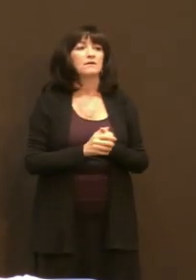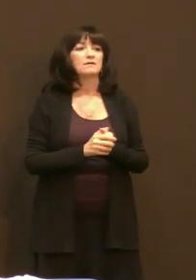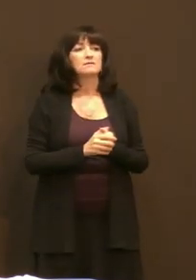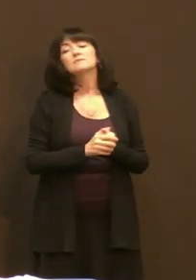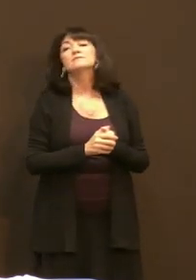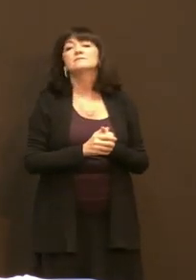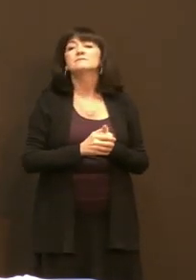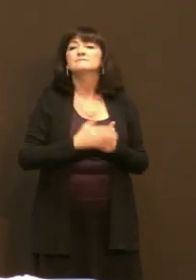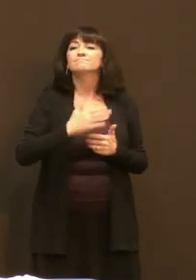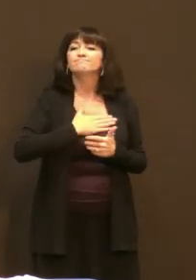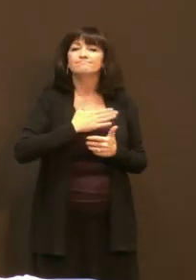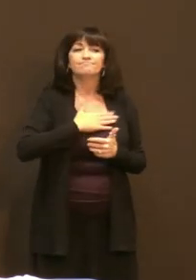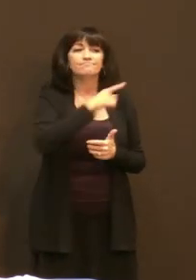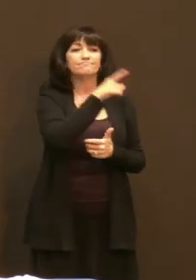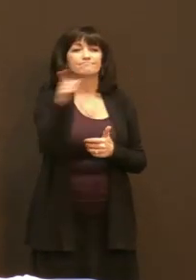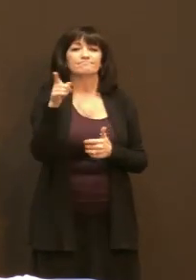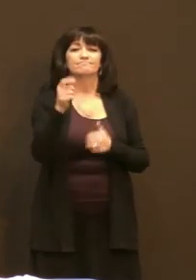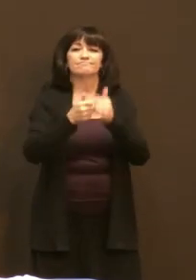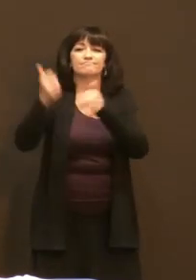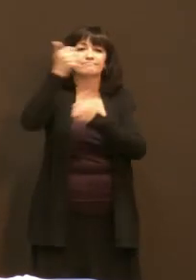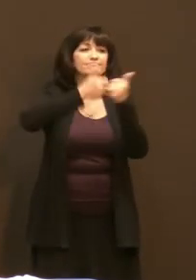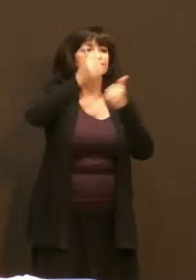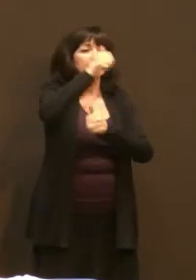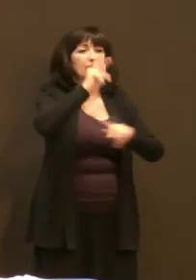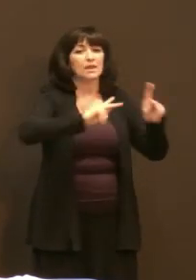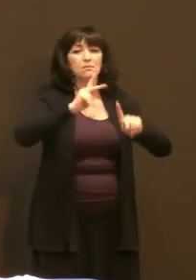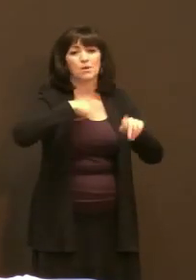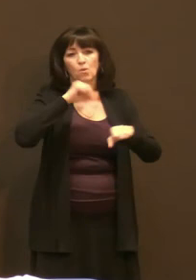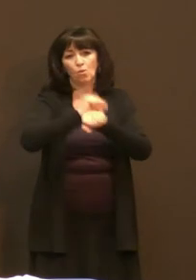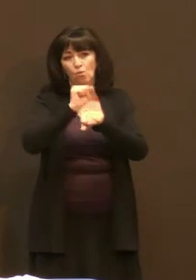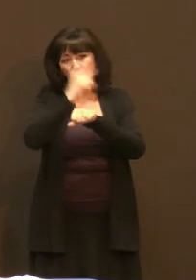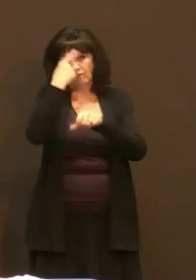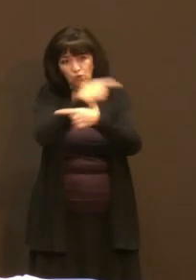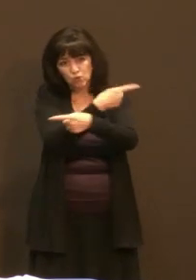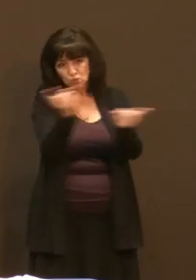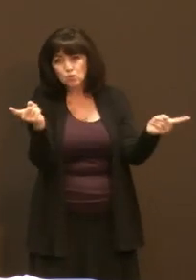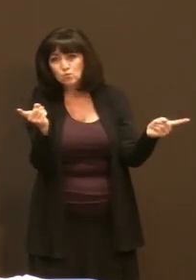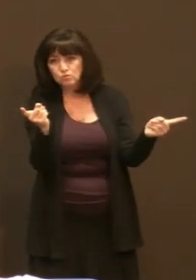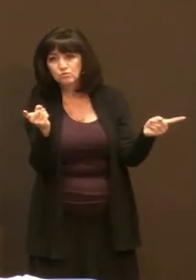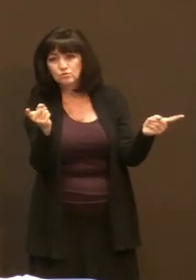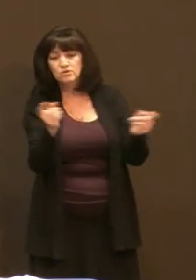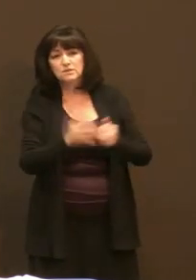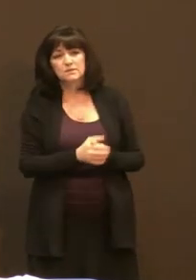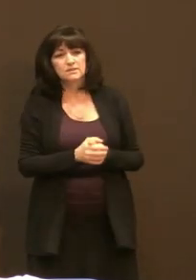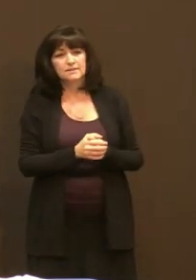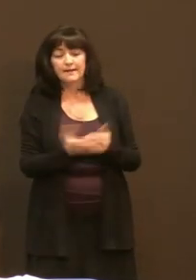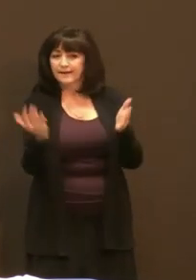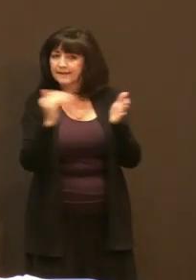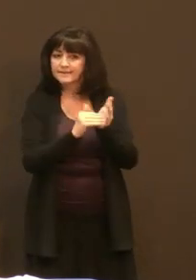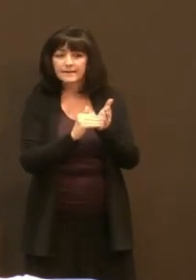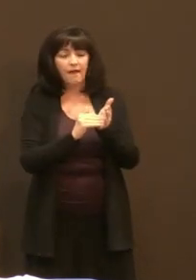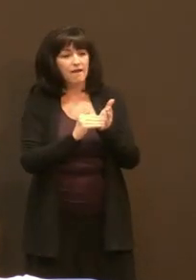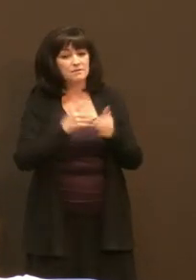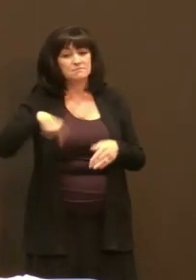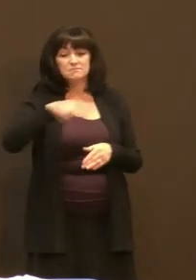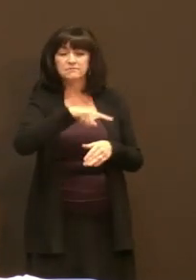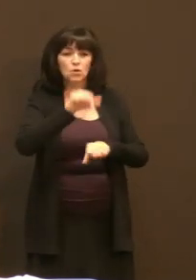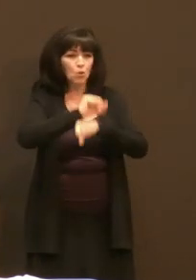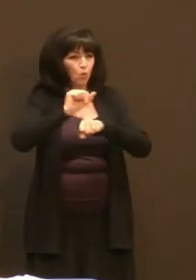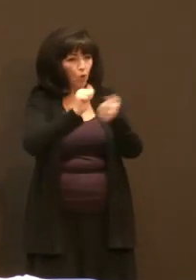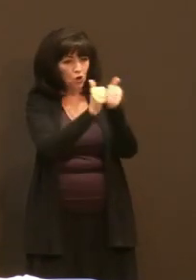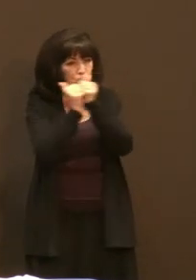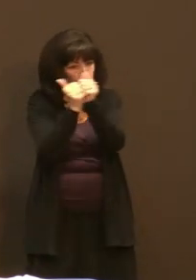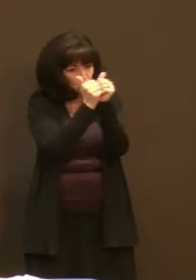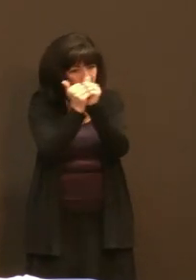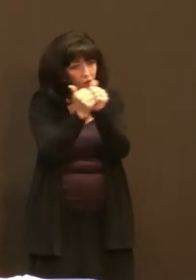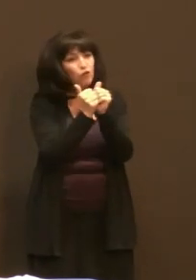and your questions. And just the message is stay the course. We're in this together. We still have a